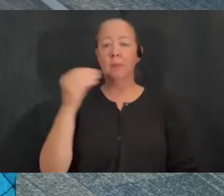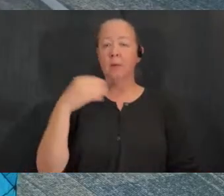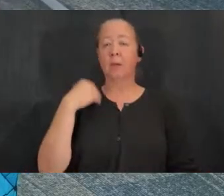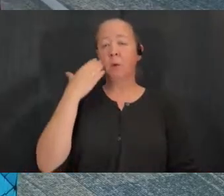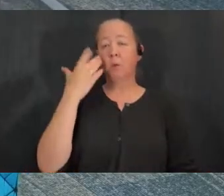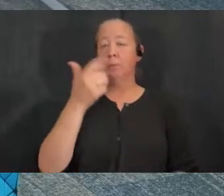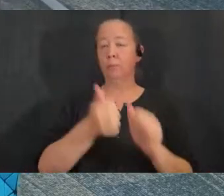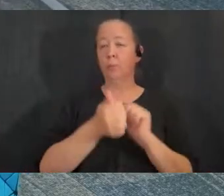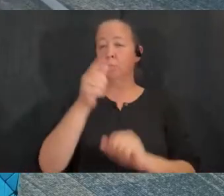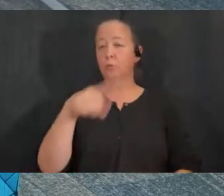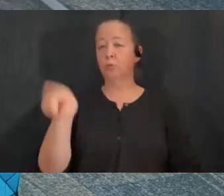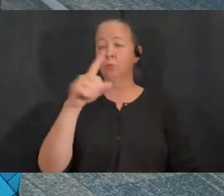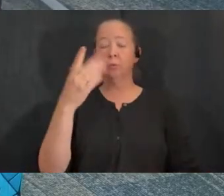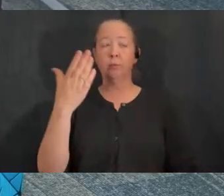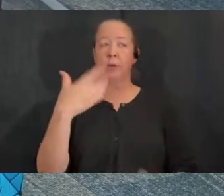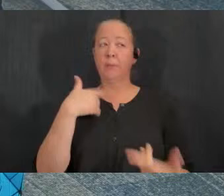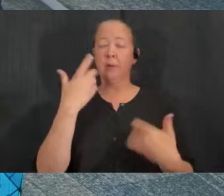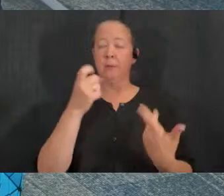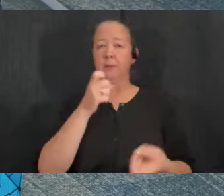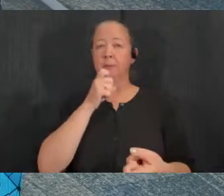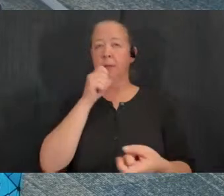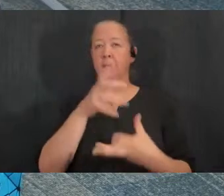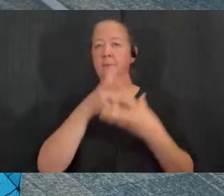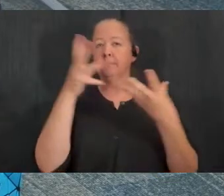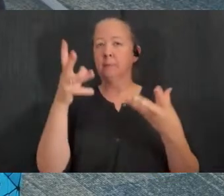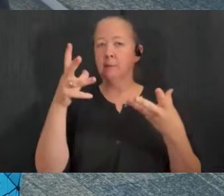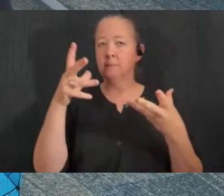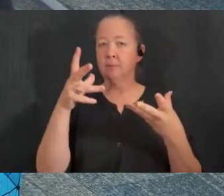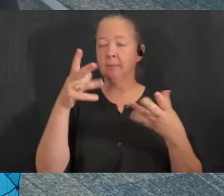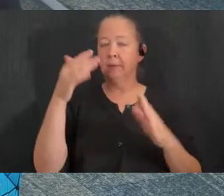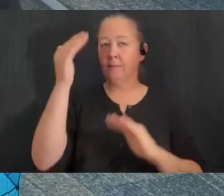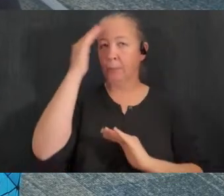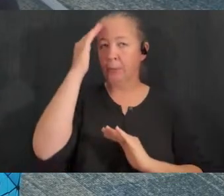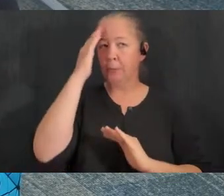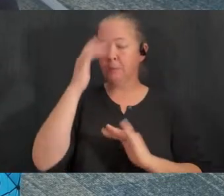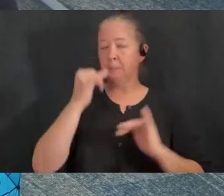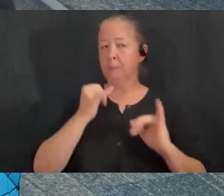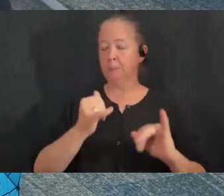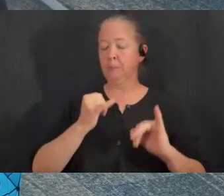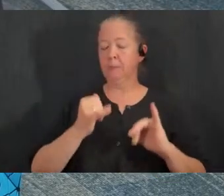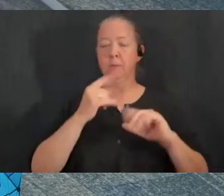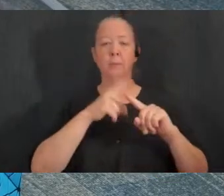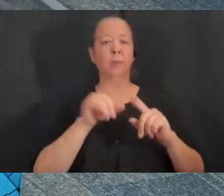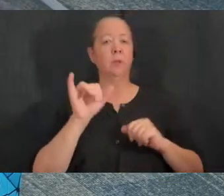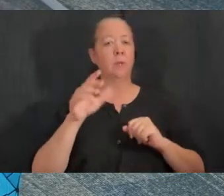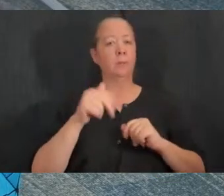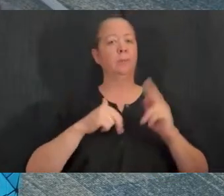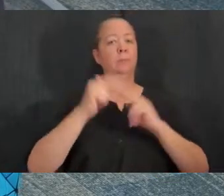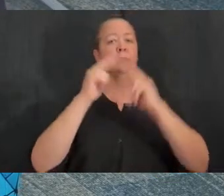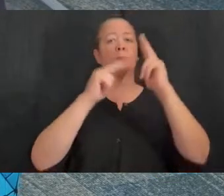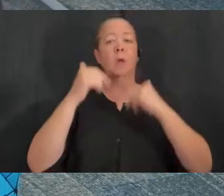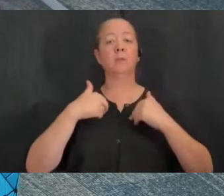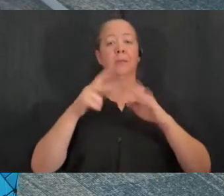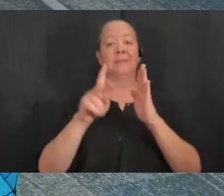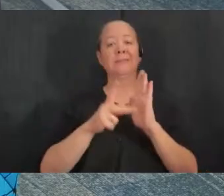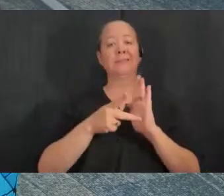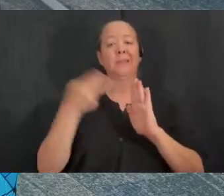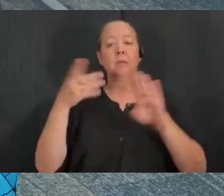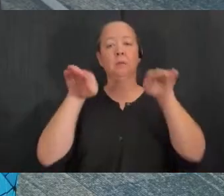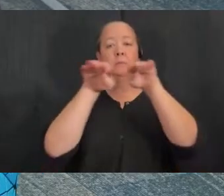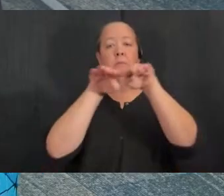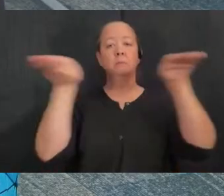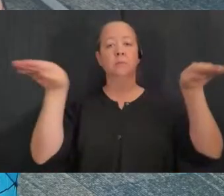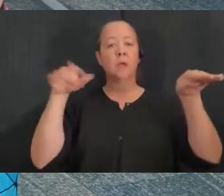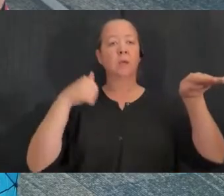not as familiar with the building as I am now, but that building does have a second floor. It has an upper